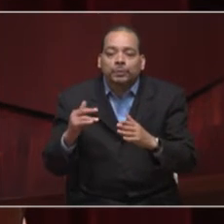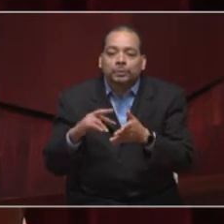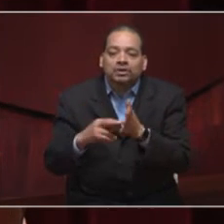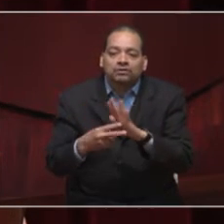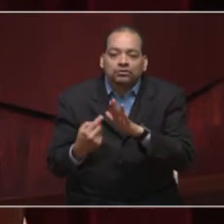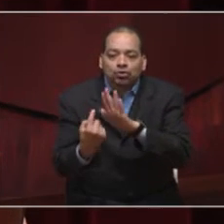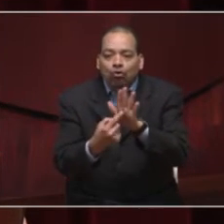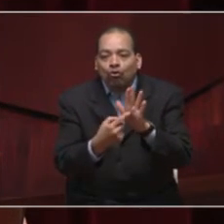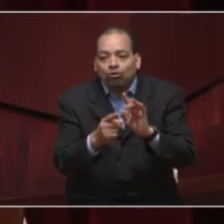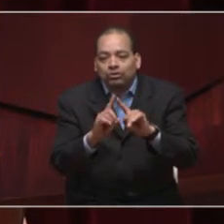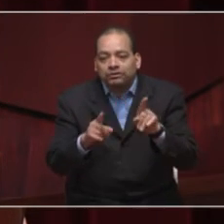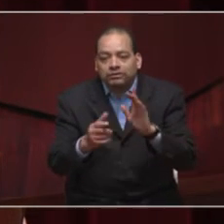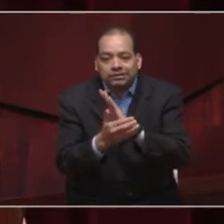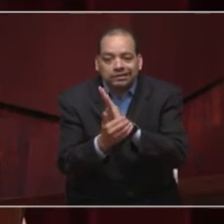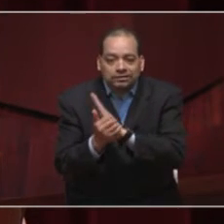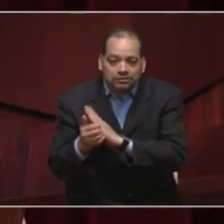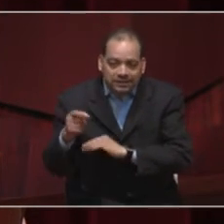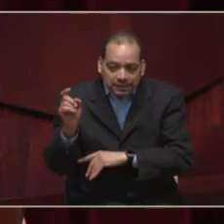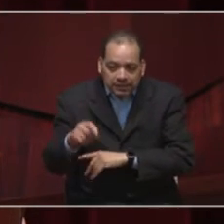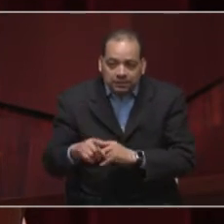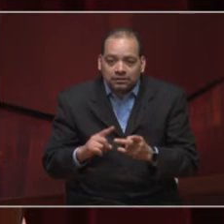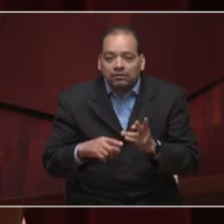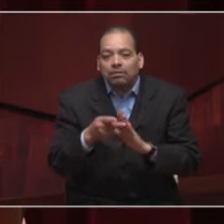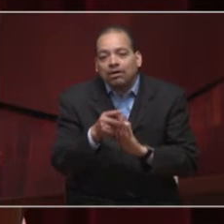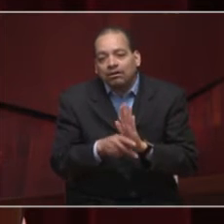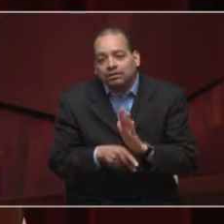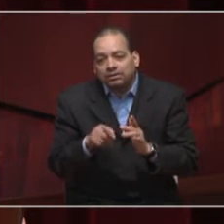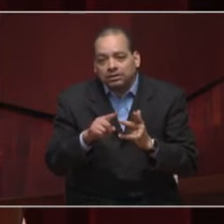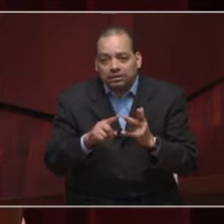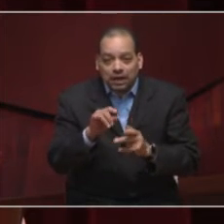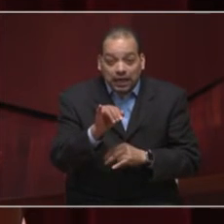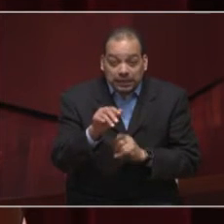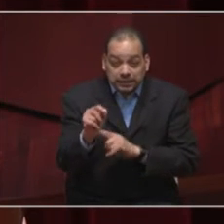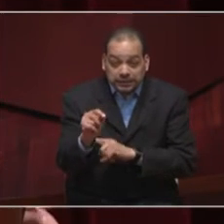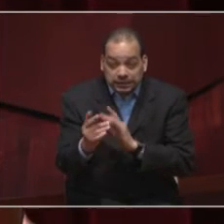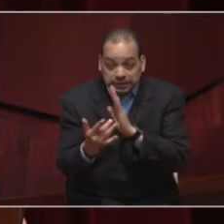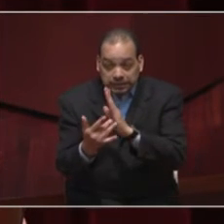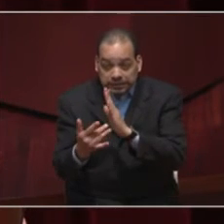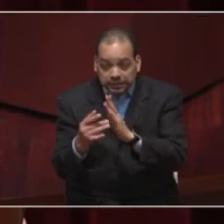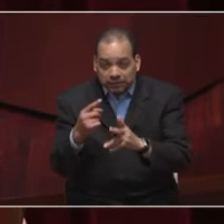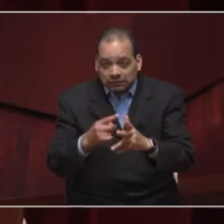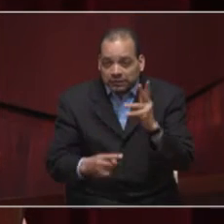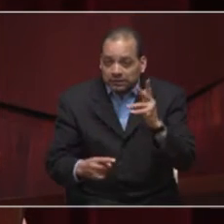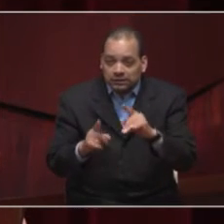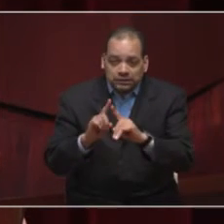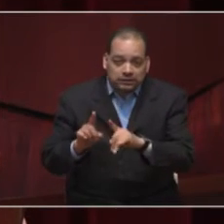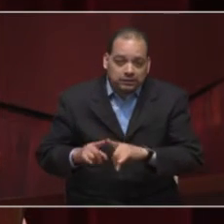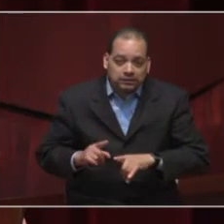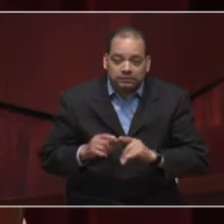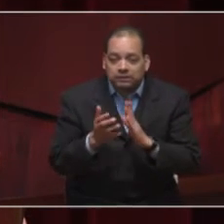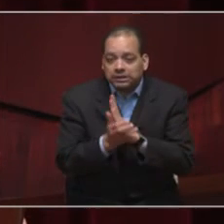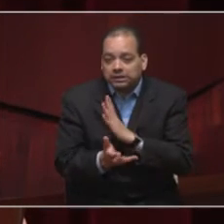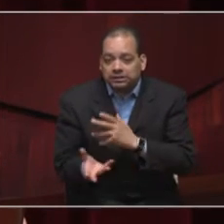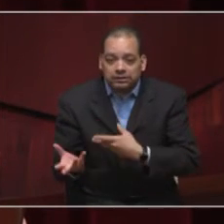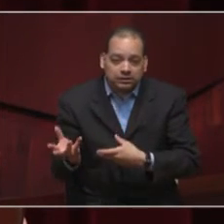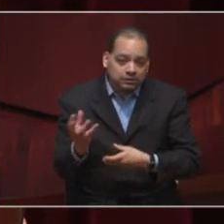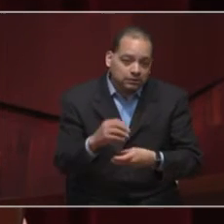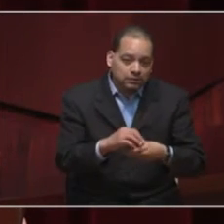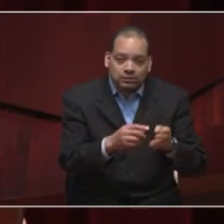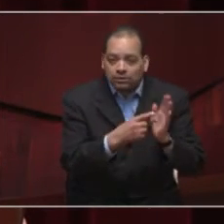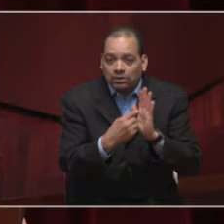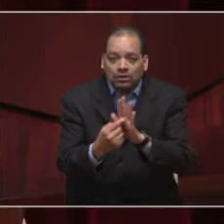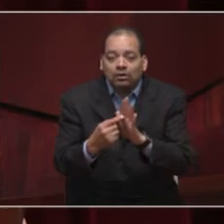needed, business analysts, policy, IT, those types of skills you would expect to see for the work that we do day in and day out in the records management